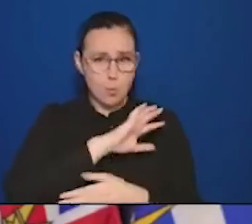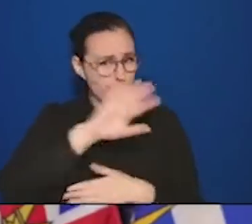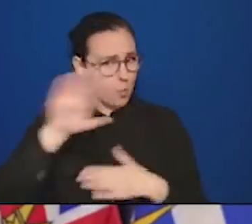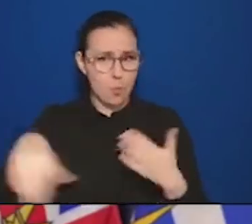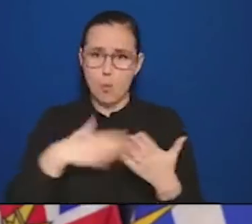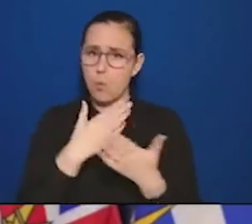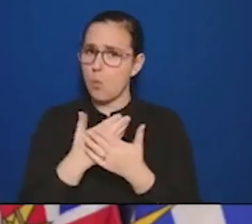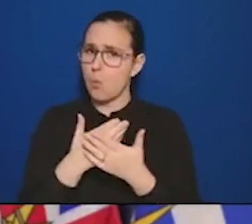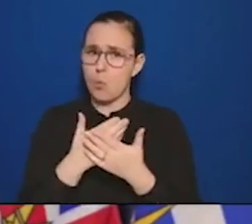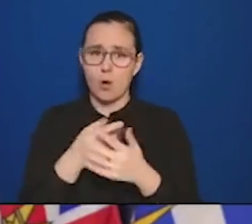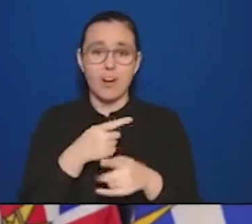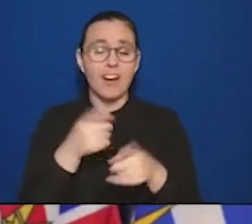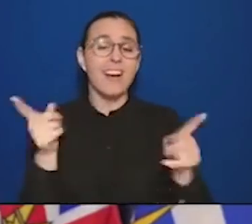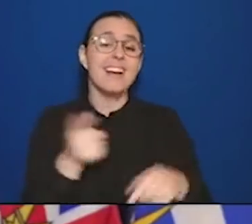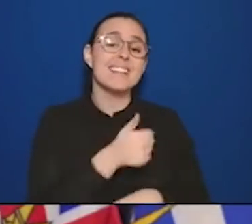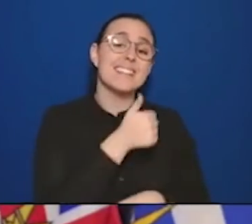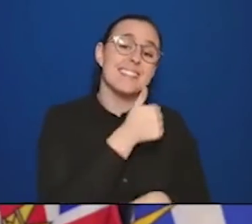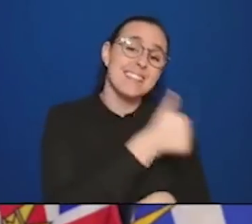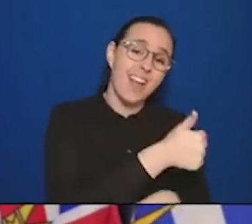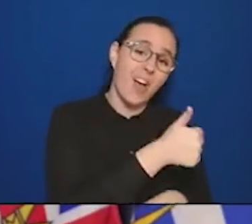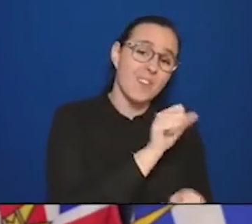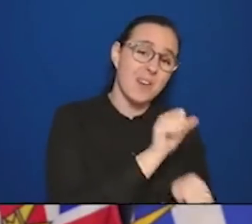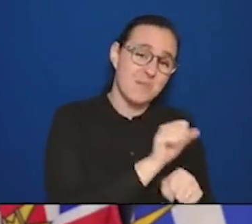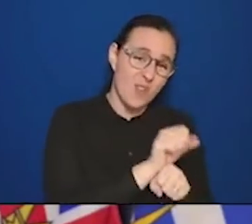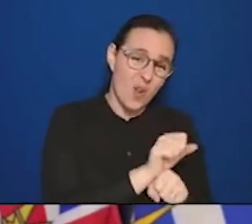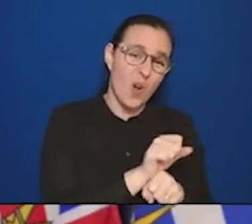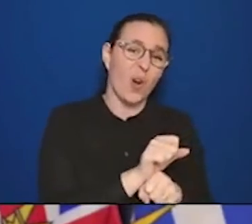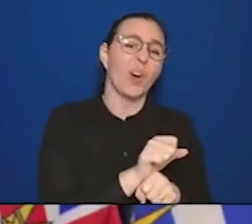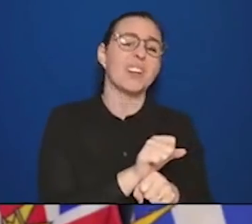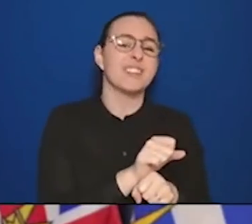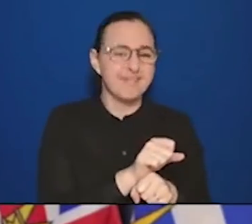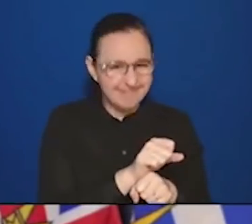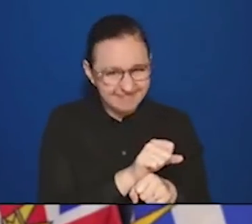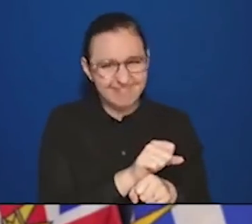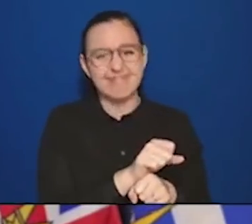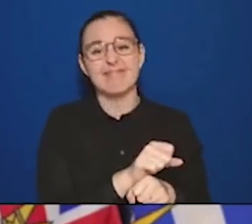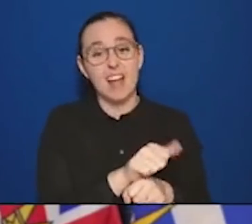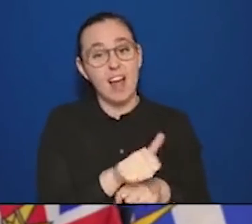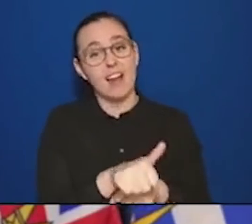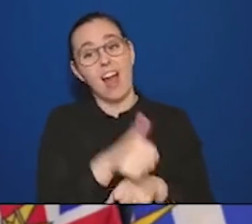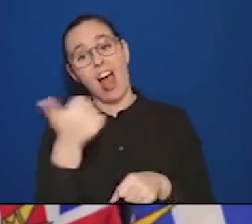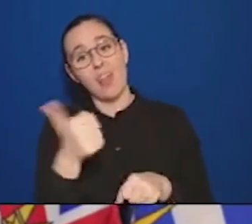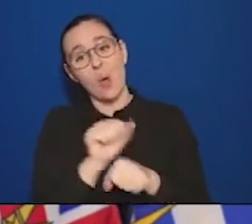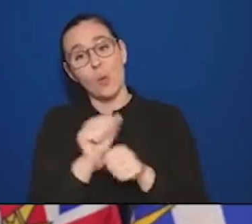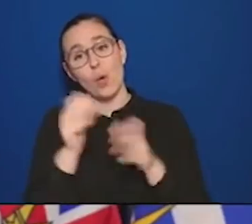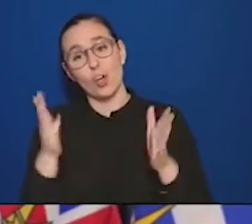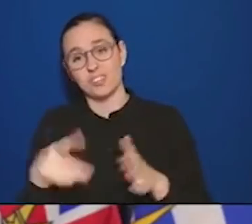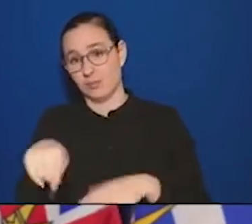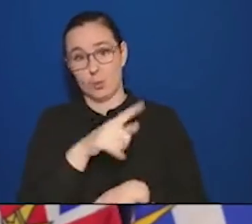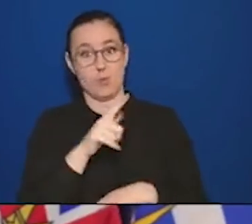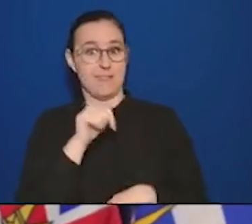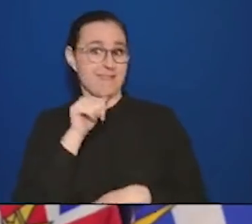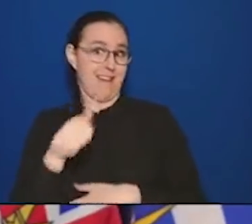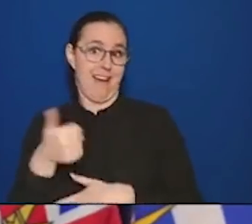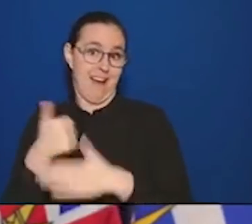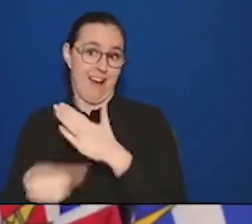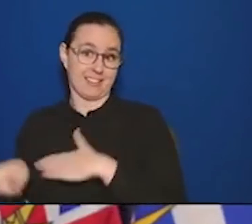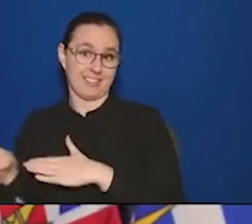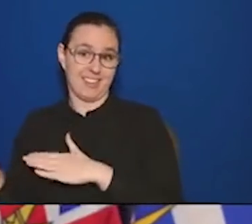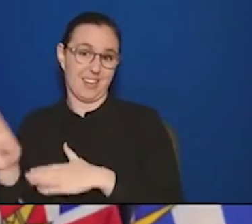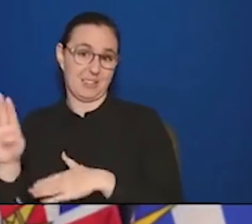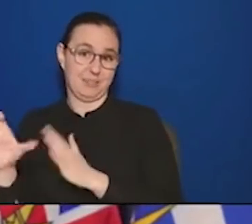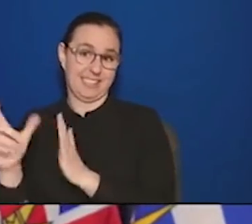and there are people who are excluded from the Employment Standard Act. And Parliamentary